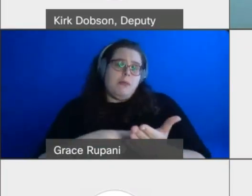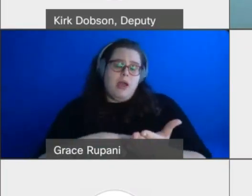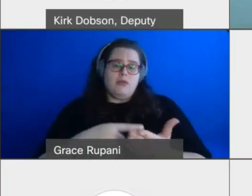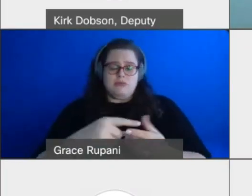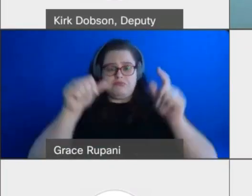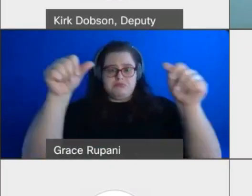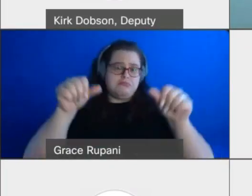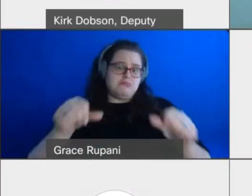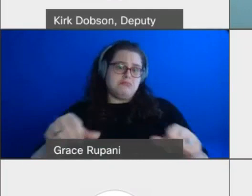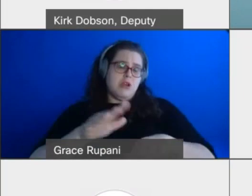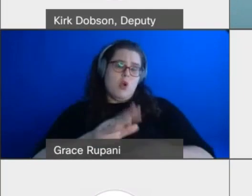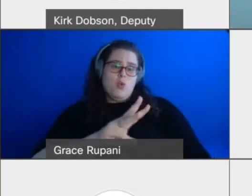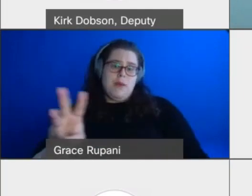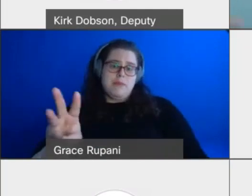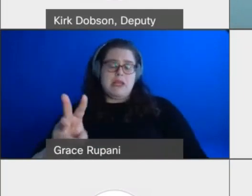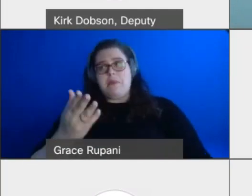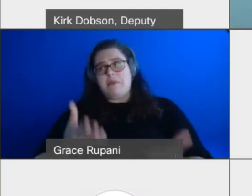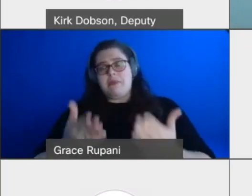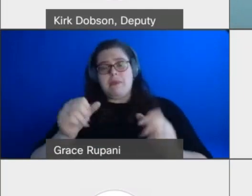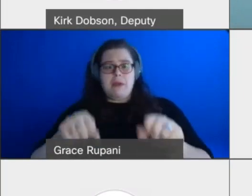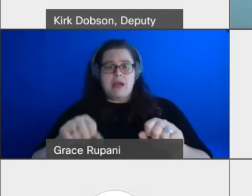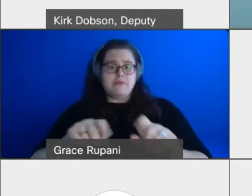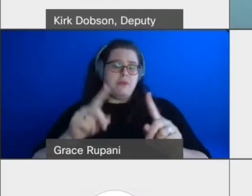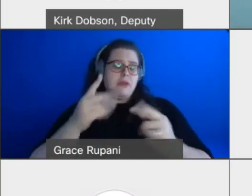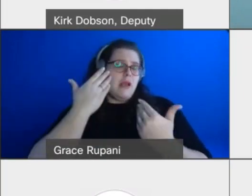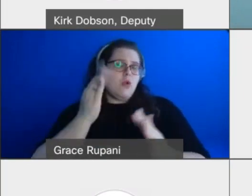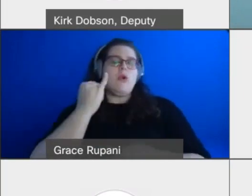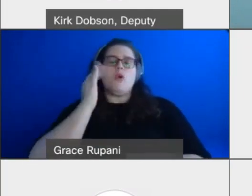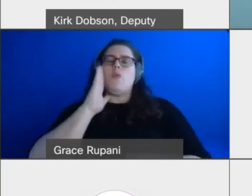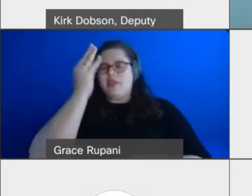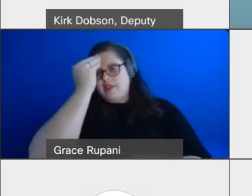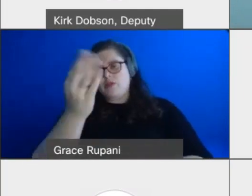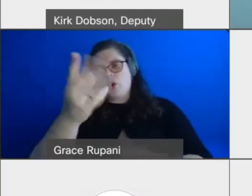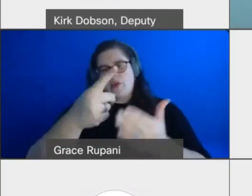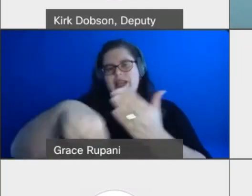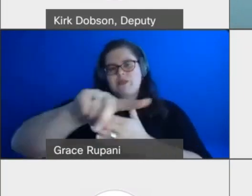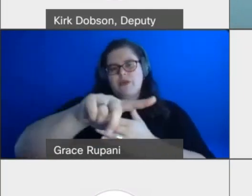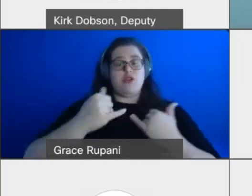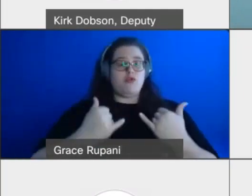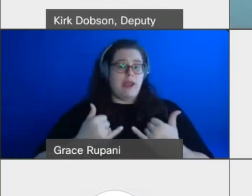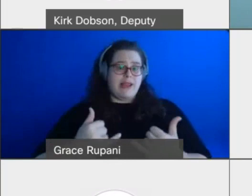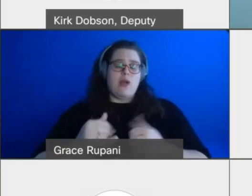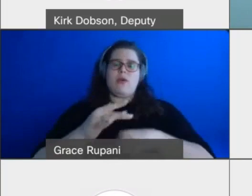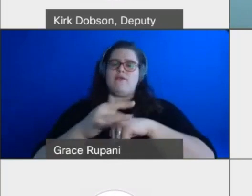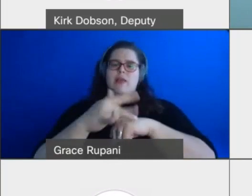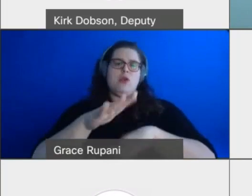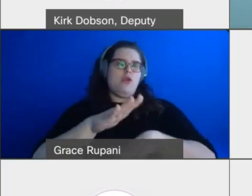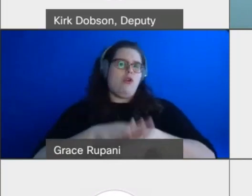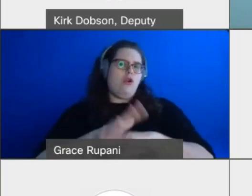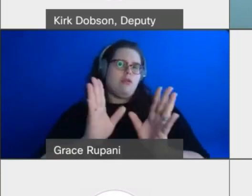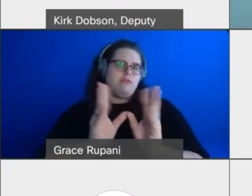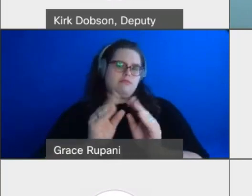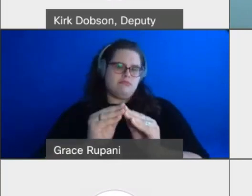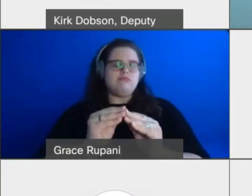But yeah, at this time, they're just available here. But we could see if that might be